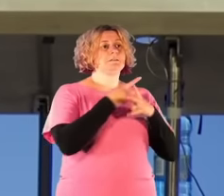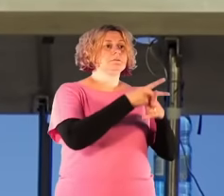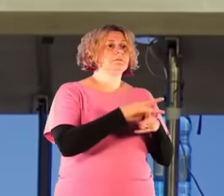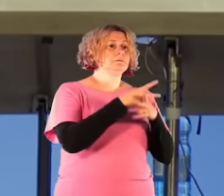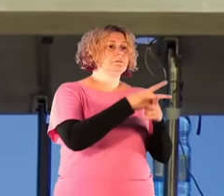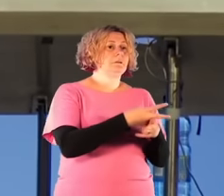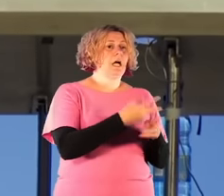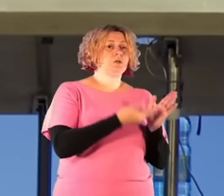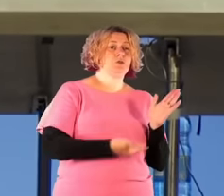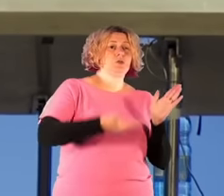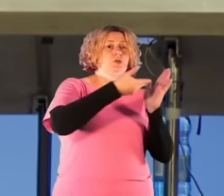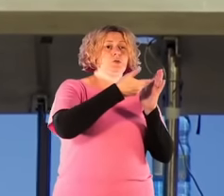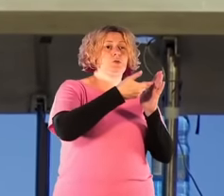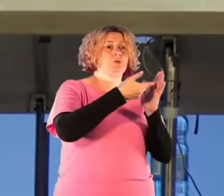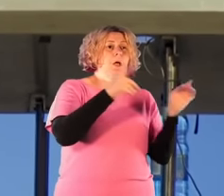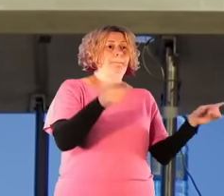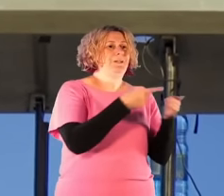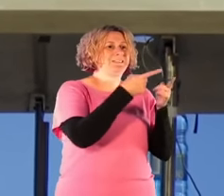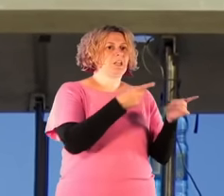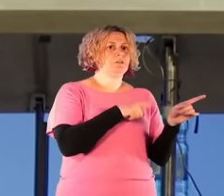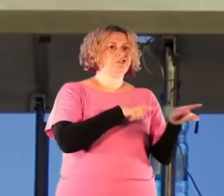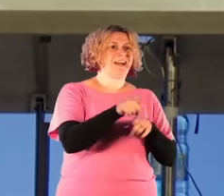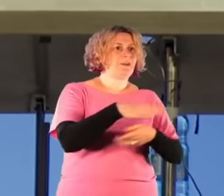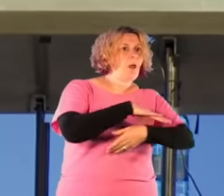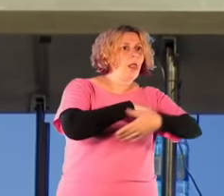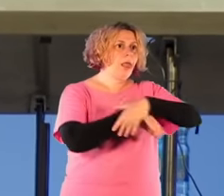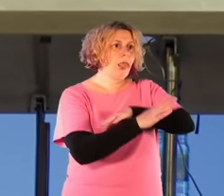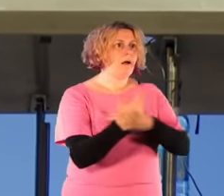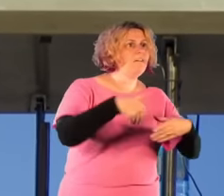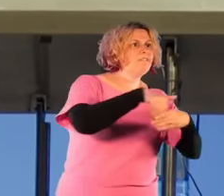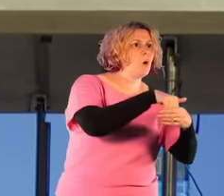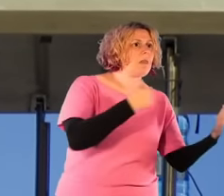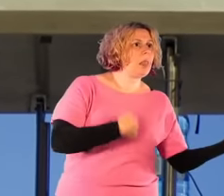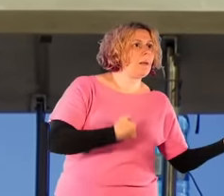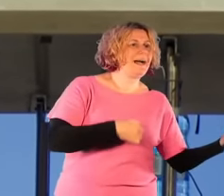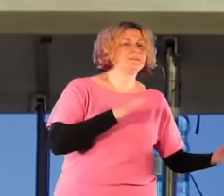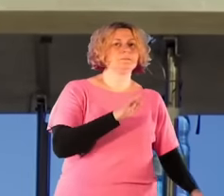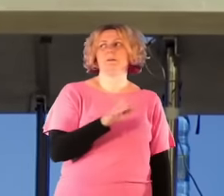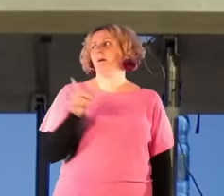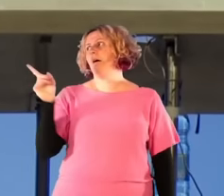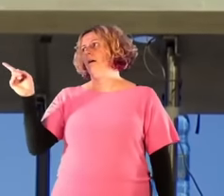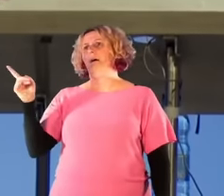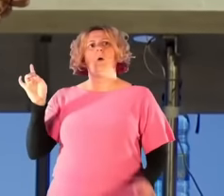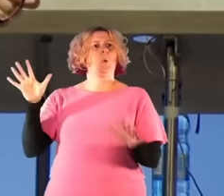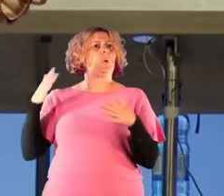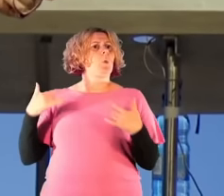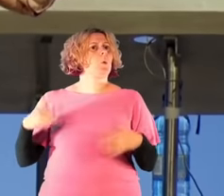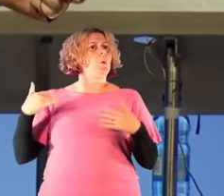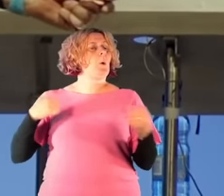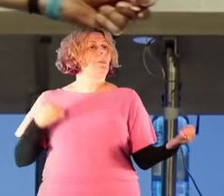I've loved the music this week, haven't you? And it's been great, and I don't know anything about it, but I've just loved it. But maybe